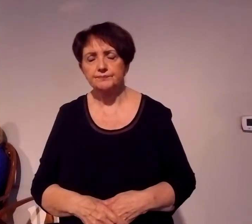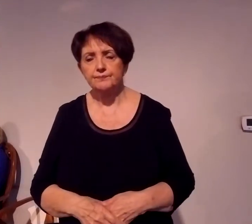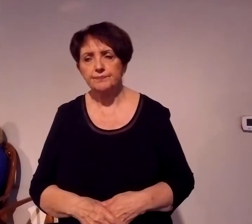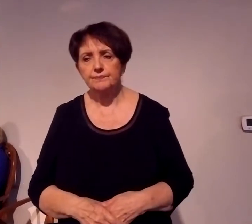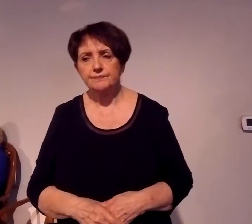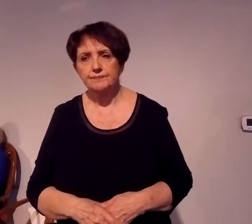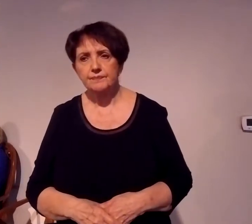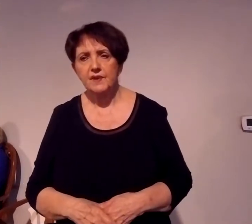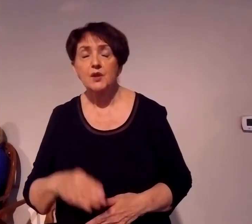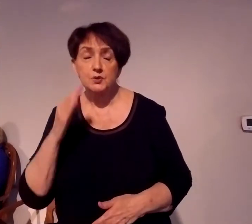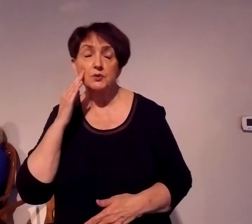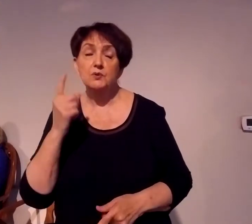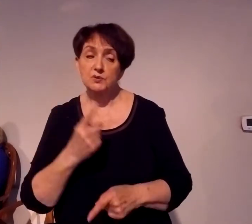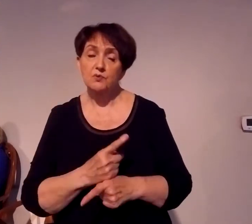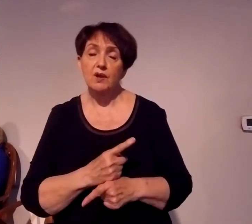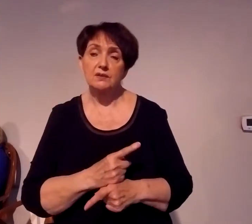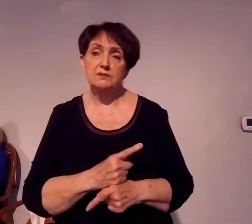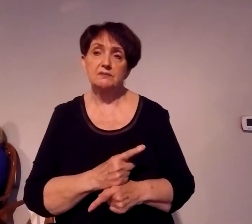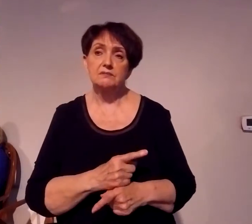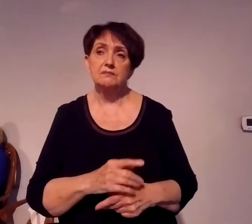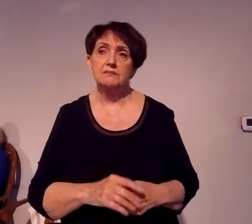And I knew this was right.